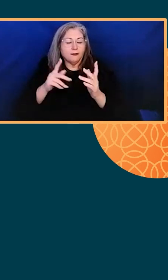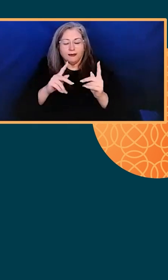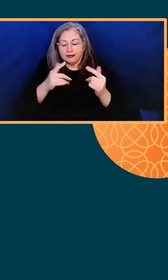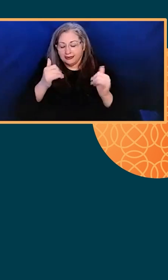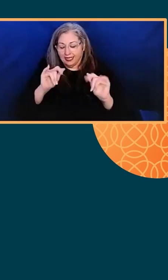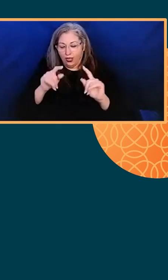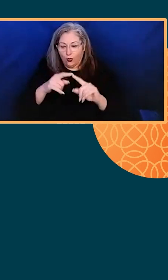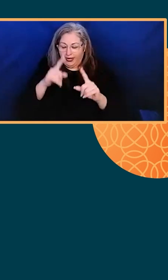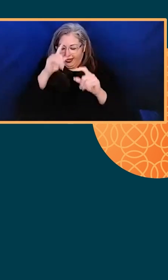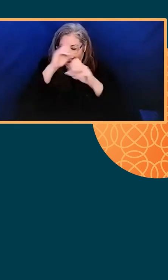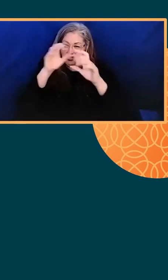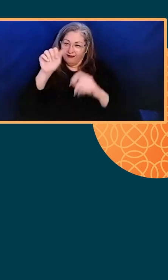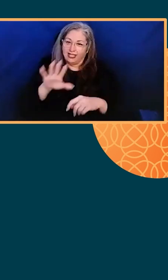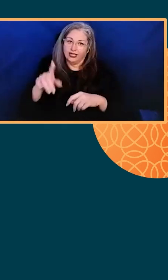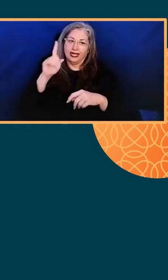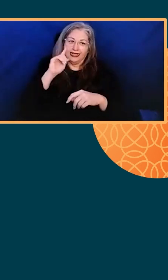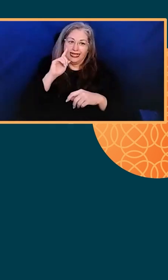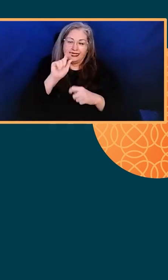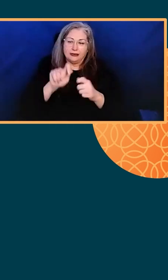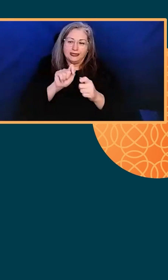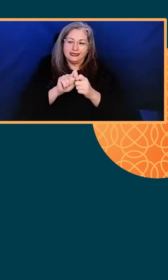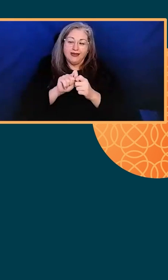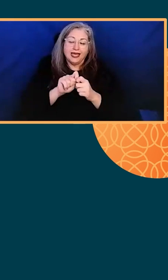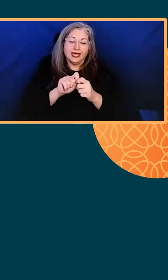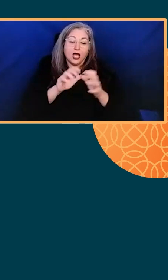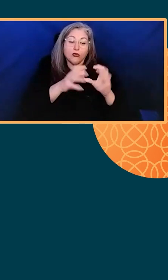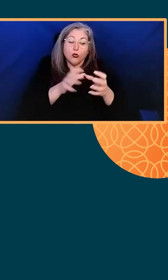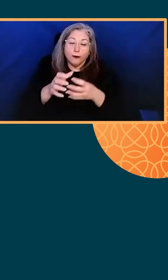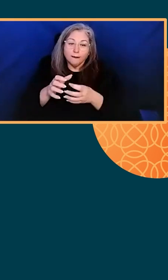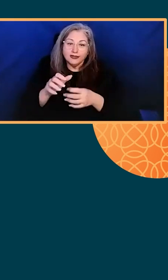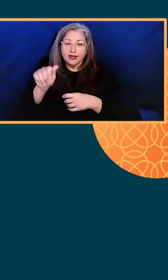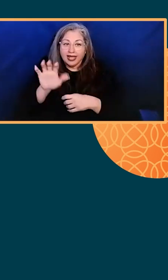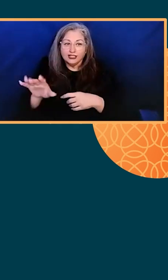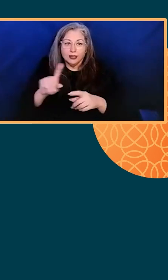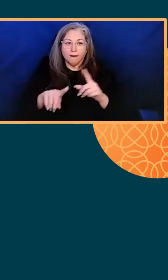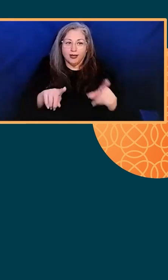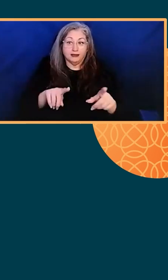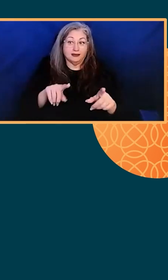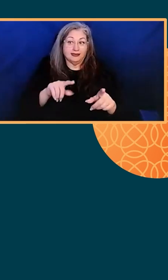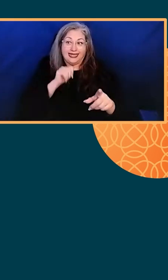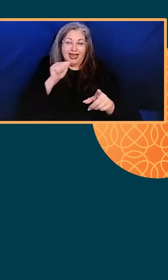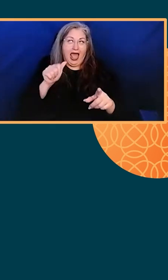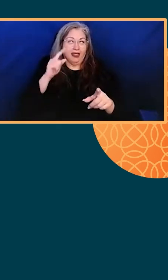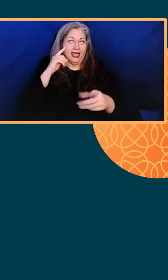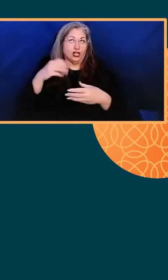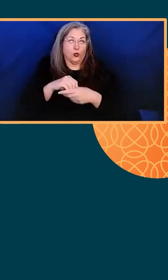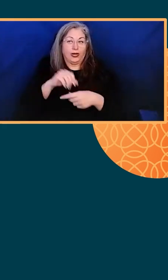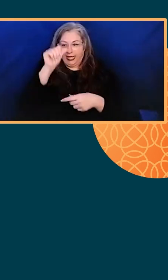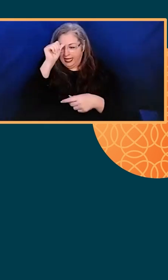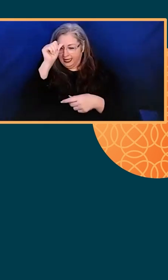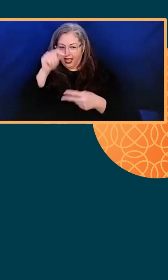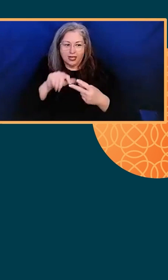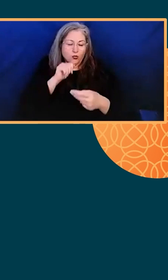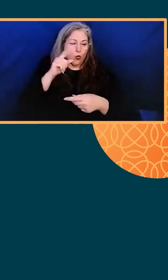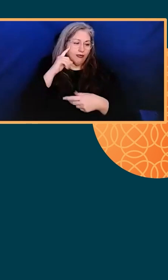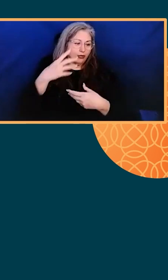when people think of Asian, they think of certain pockets of Asia, but they're not thinking about India. They're not